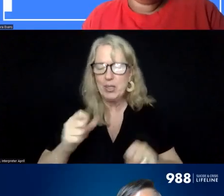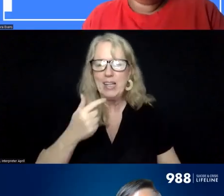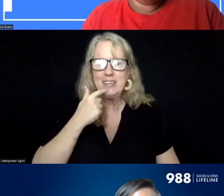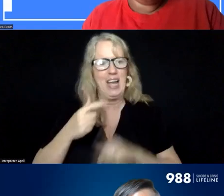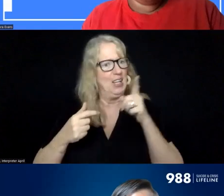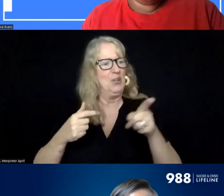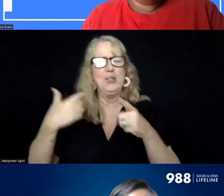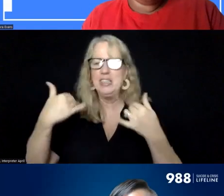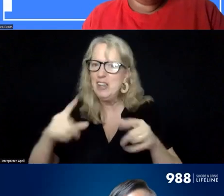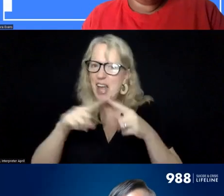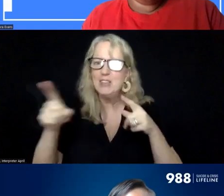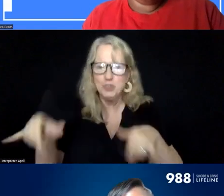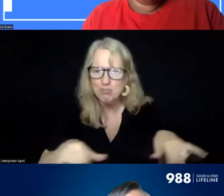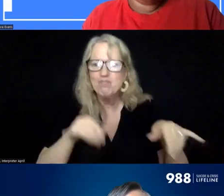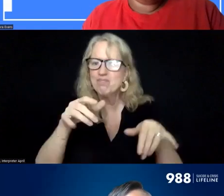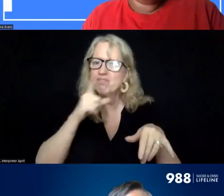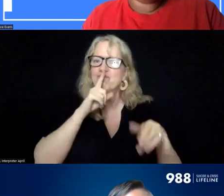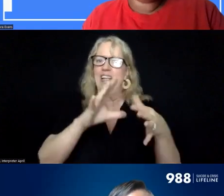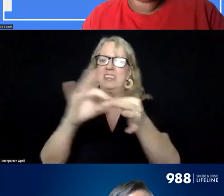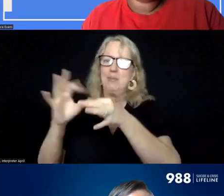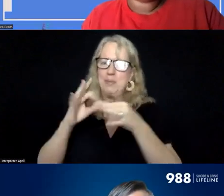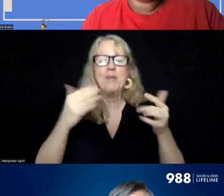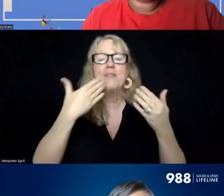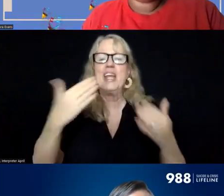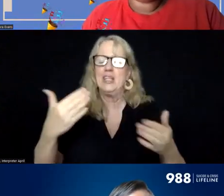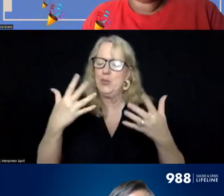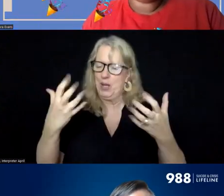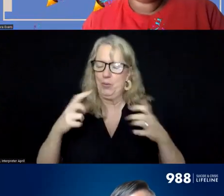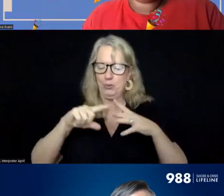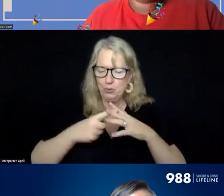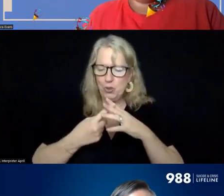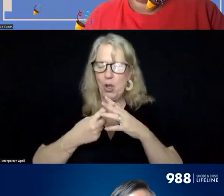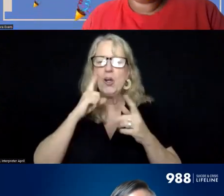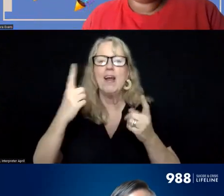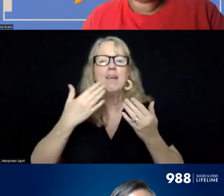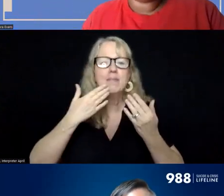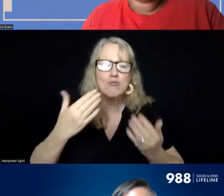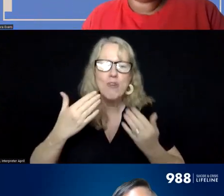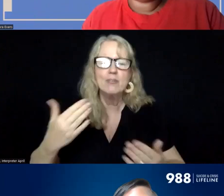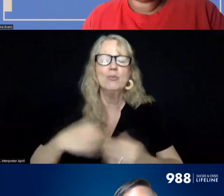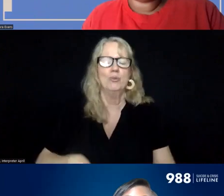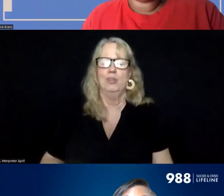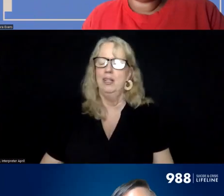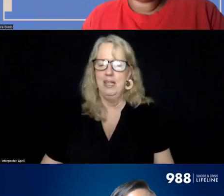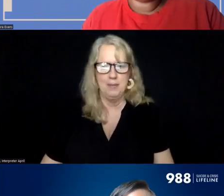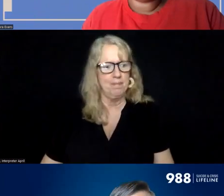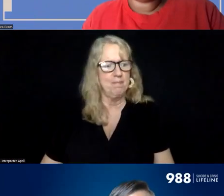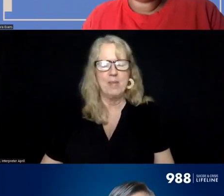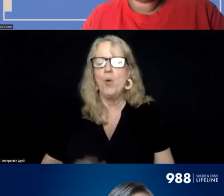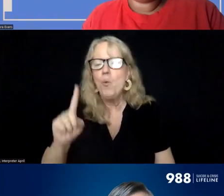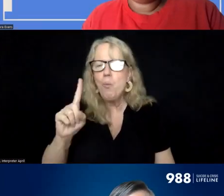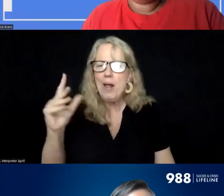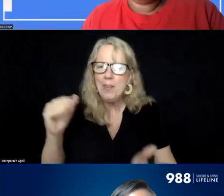she is surely consistent. Thank you. It's a place I want to start from, a place of gratitude. I am